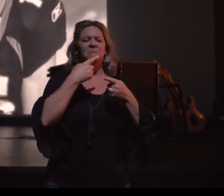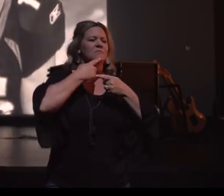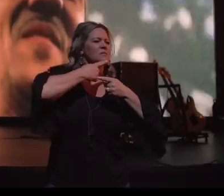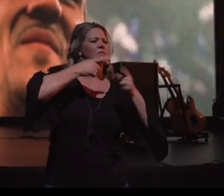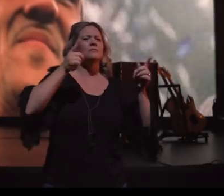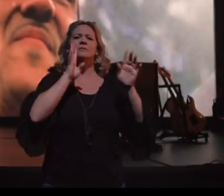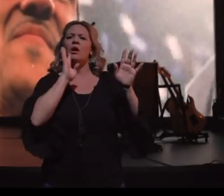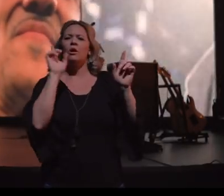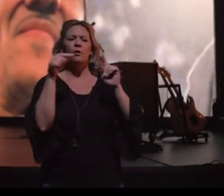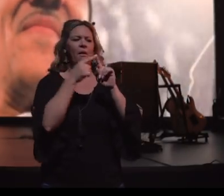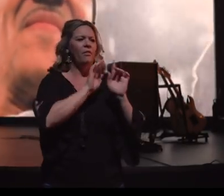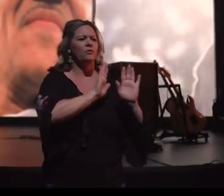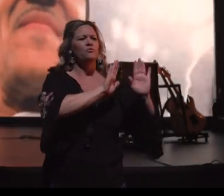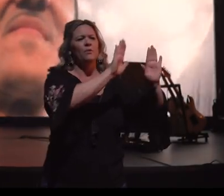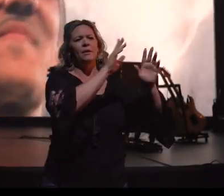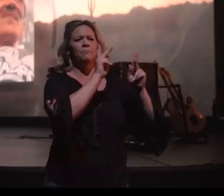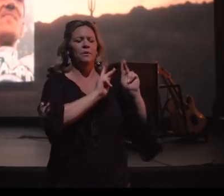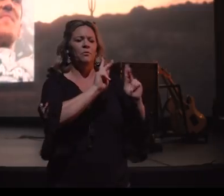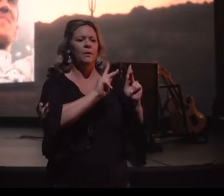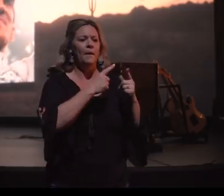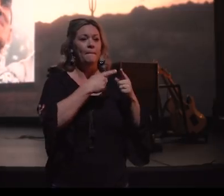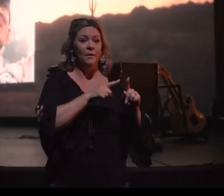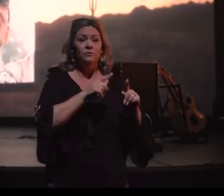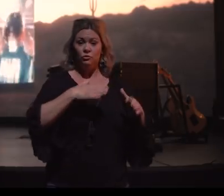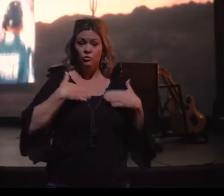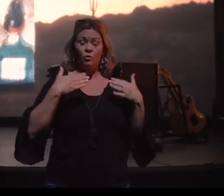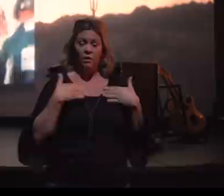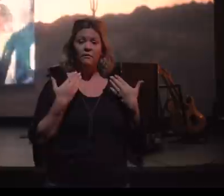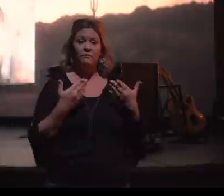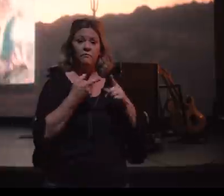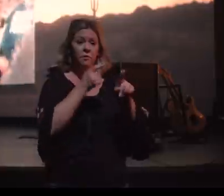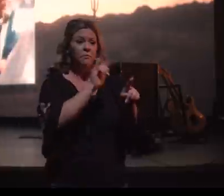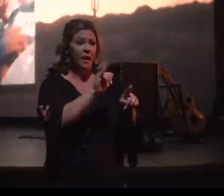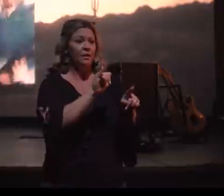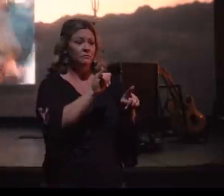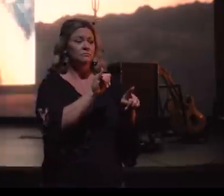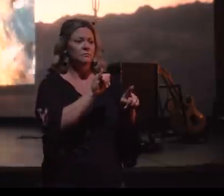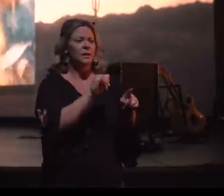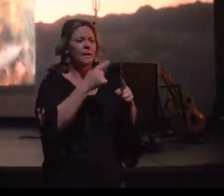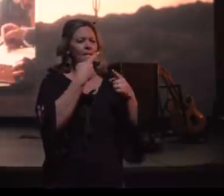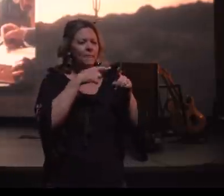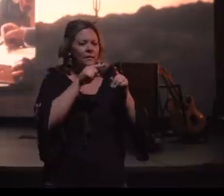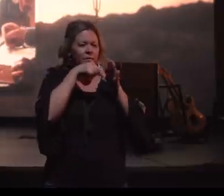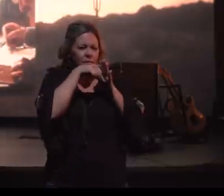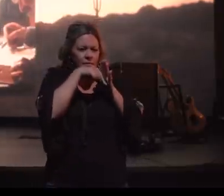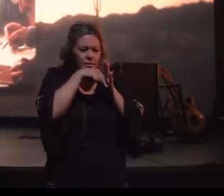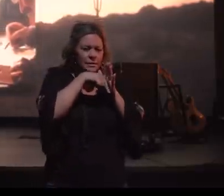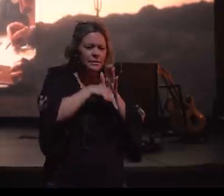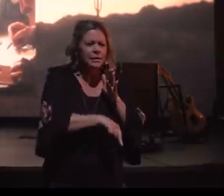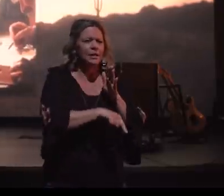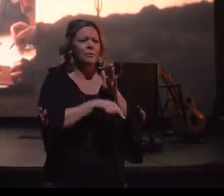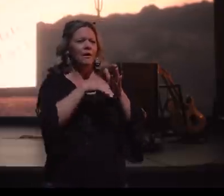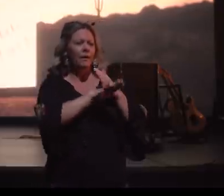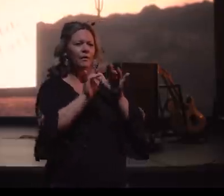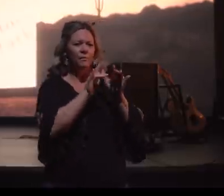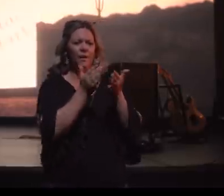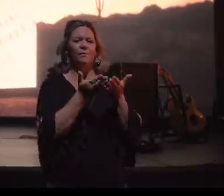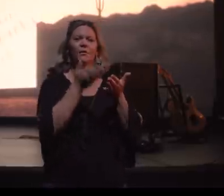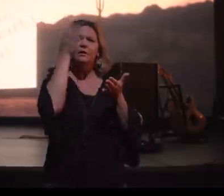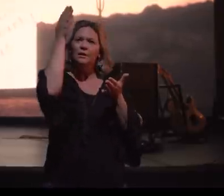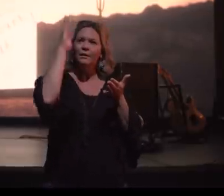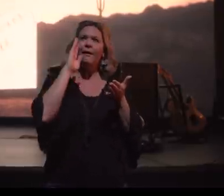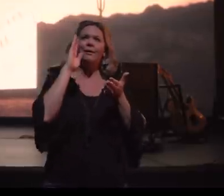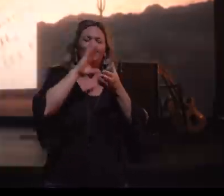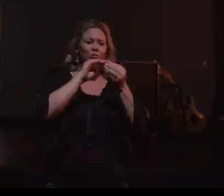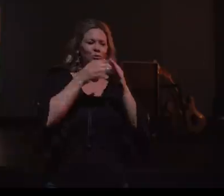hour. And while there's joy to be had there, when you really dig in, the Bible is God's